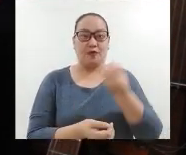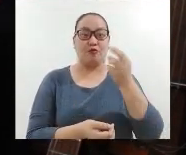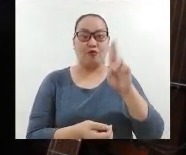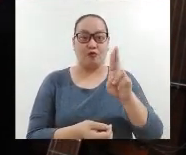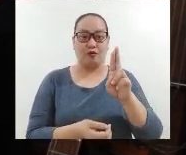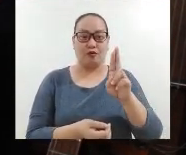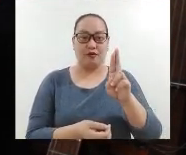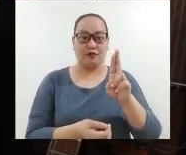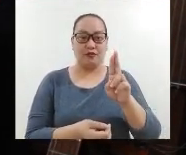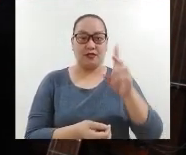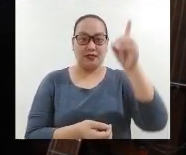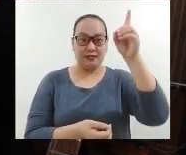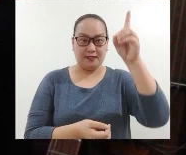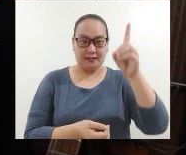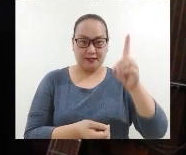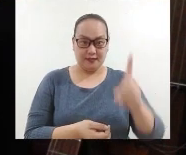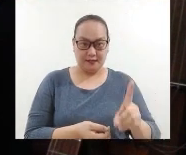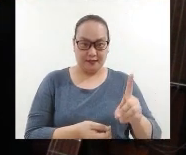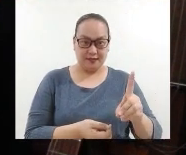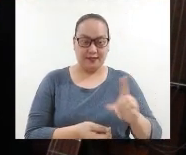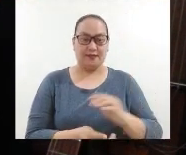or descending.